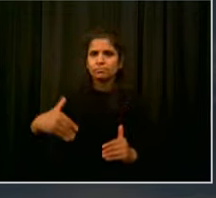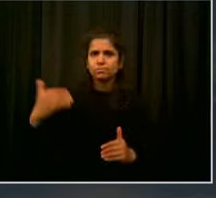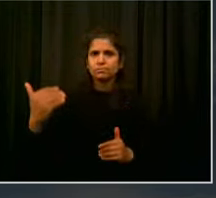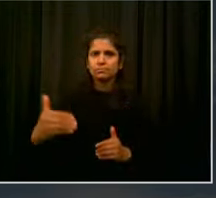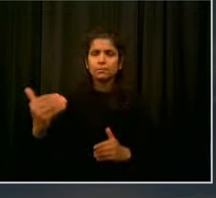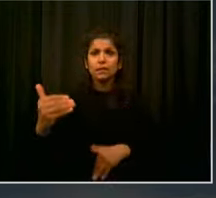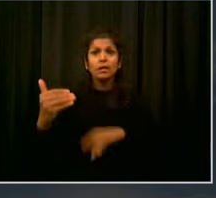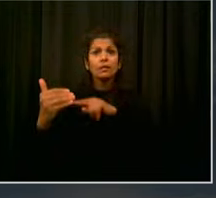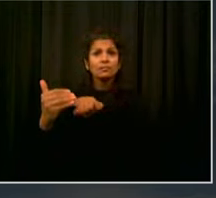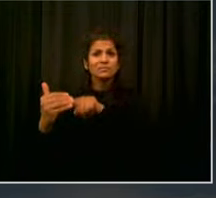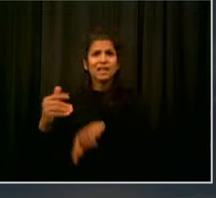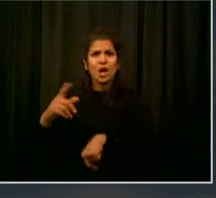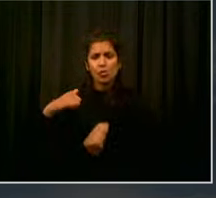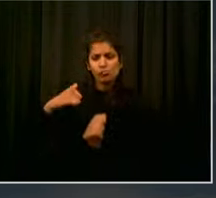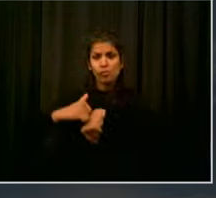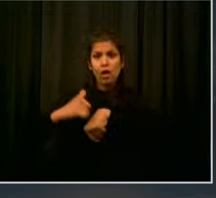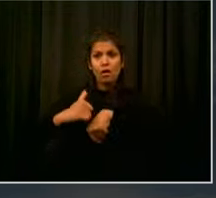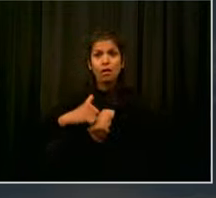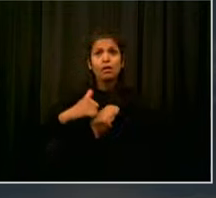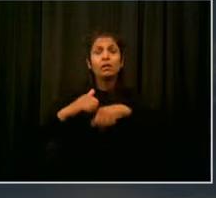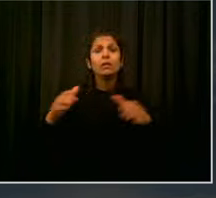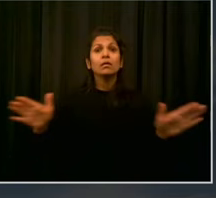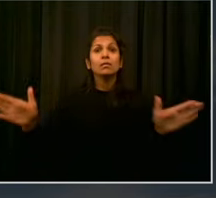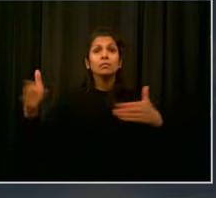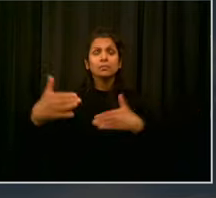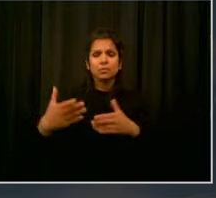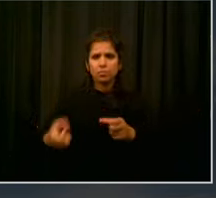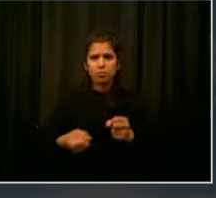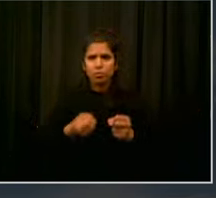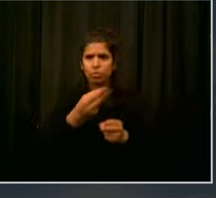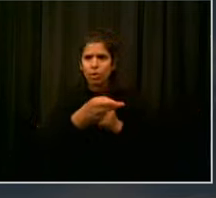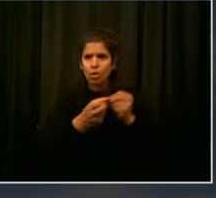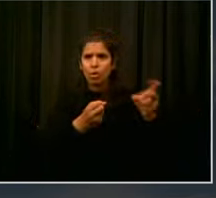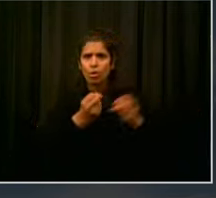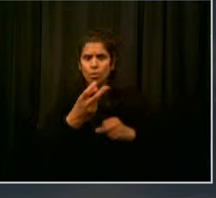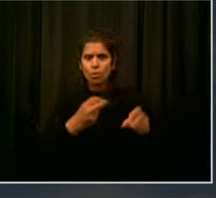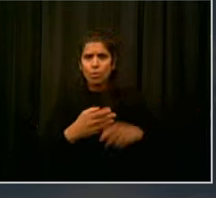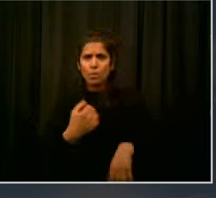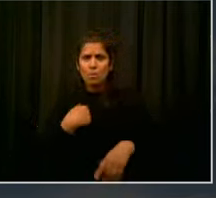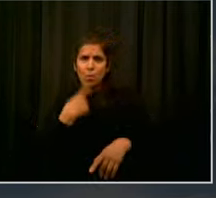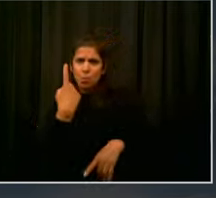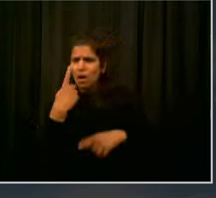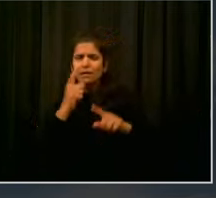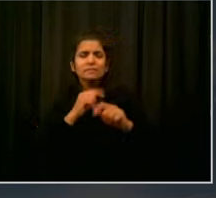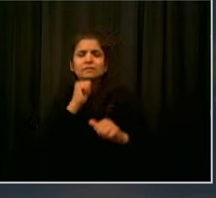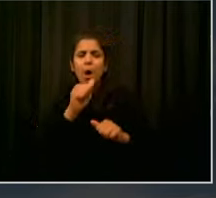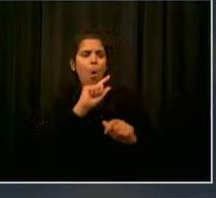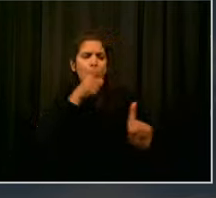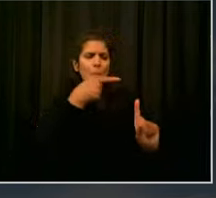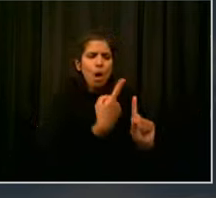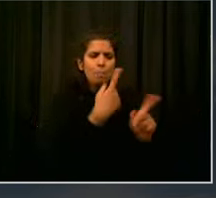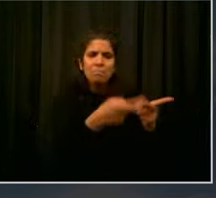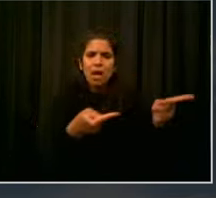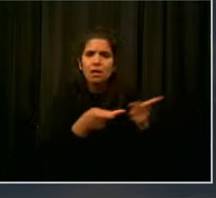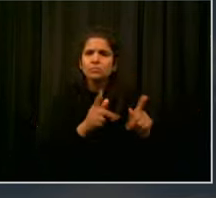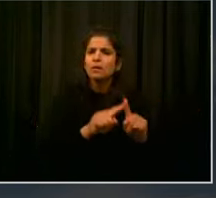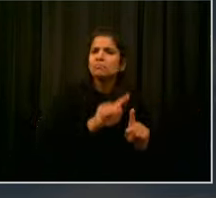important. That was two locations. One was in Brooklyn. One was in Queens,